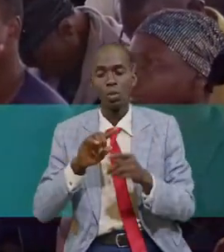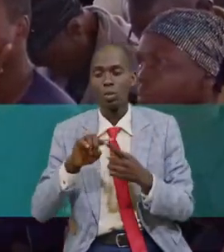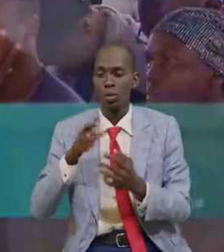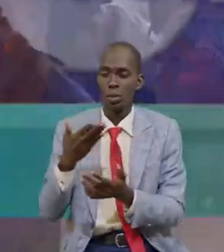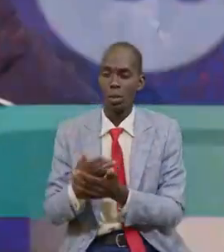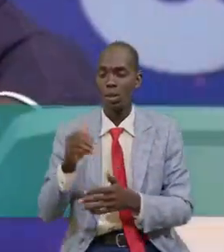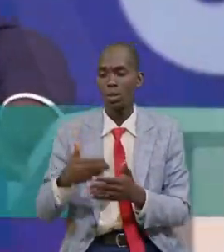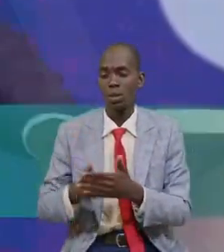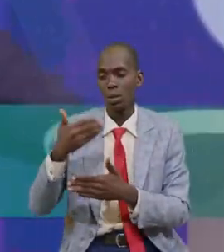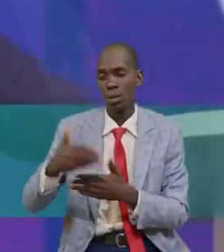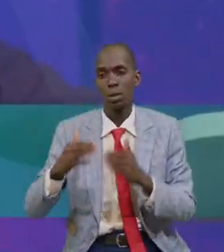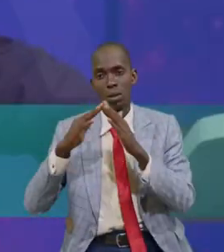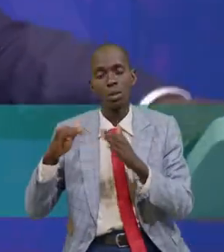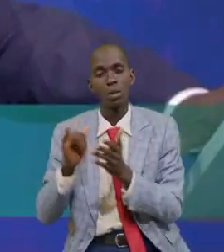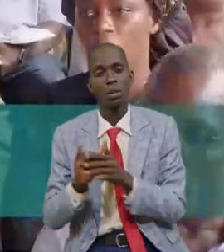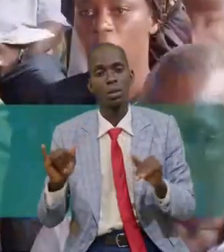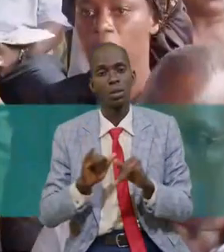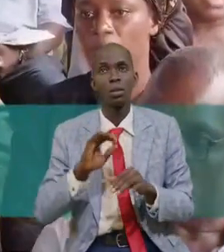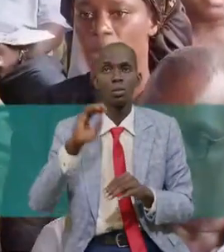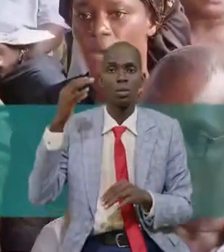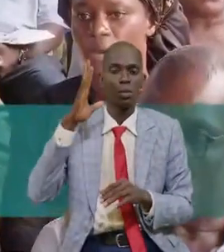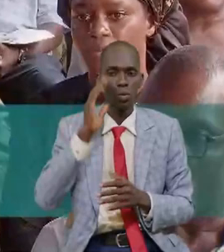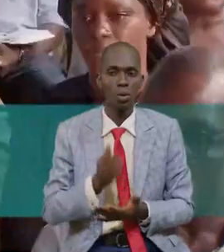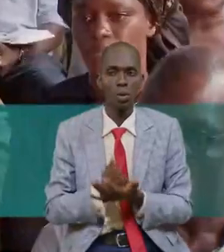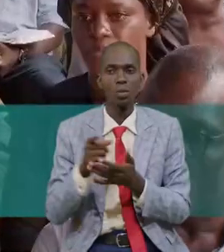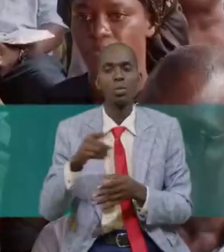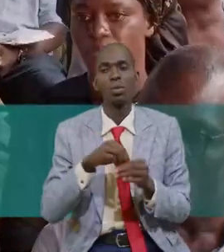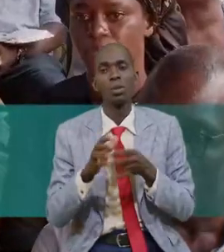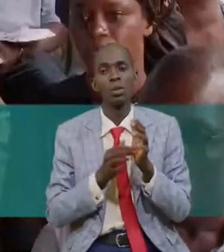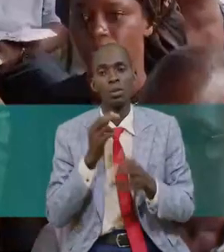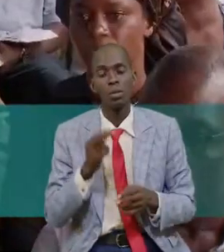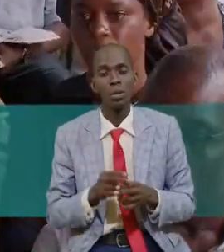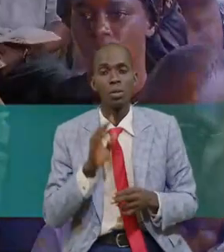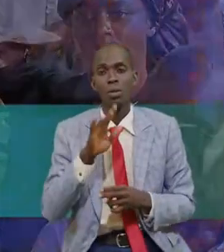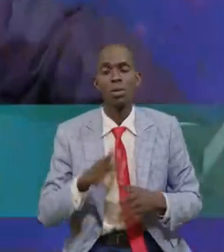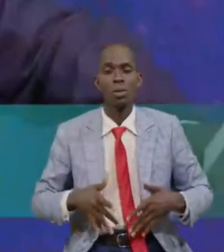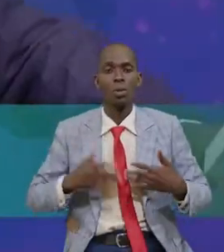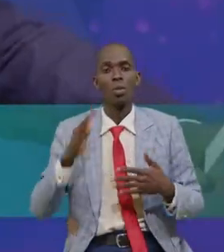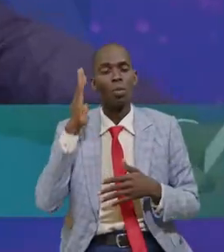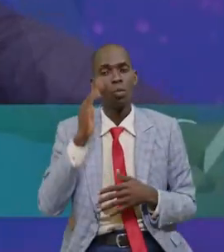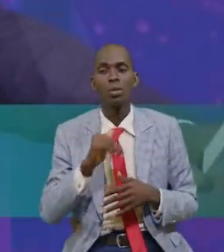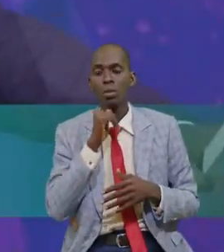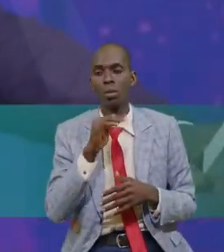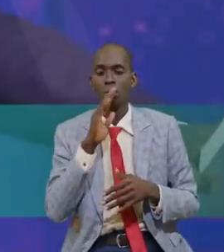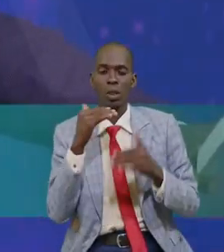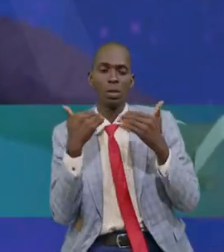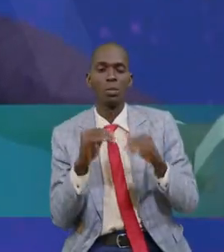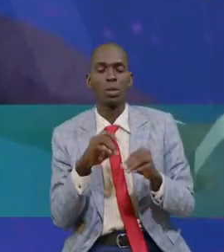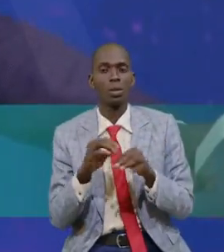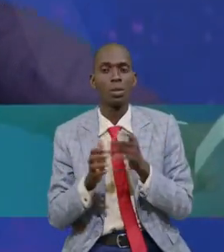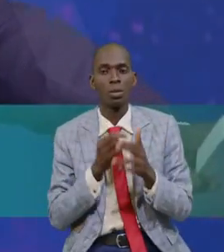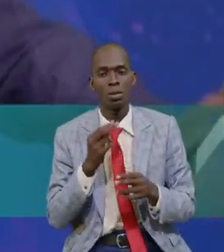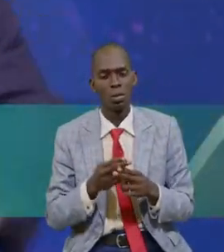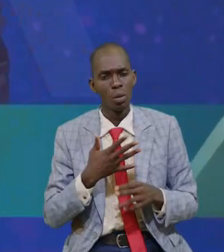that same grace will see you through. Yeah. Your life will not be limited. Yeah. My brother,